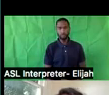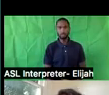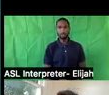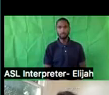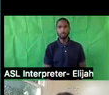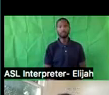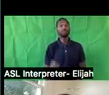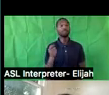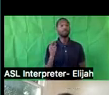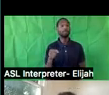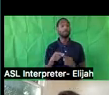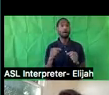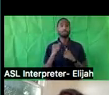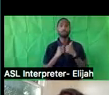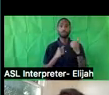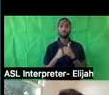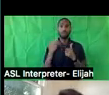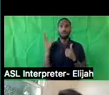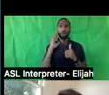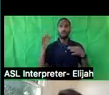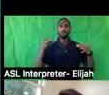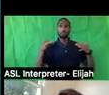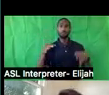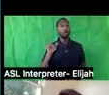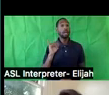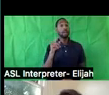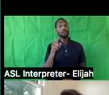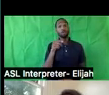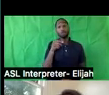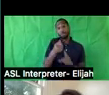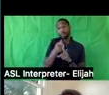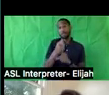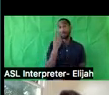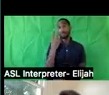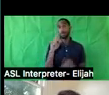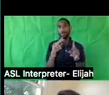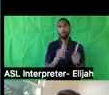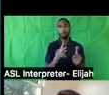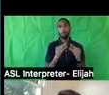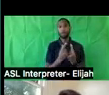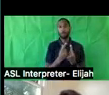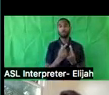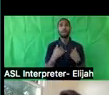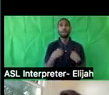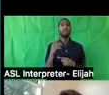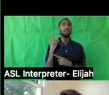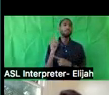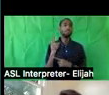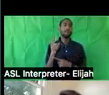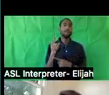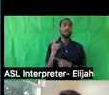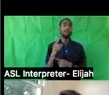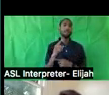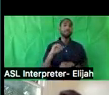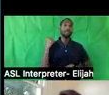So a little bit more on the structure. If you're in a 2-person group, you'll have 1 minute to land and